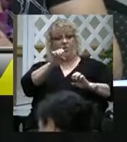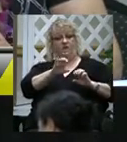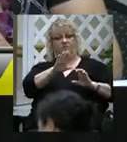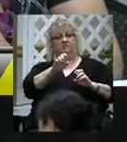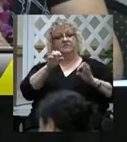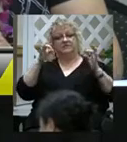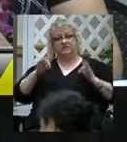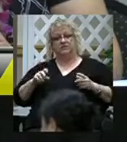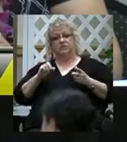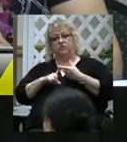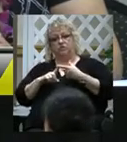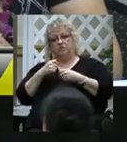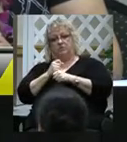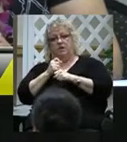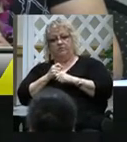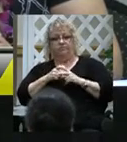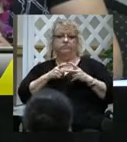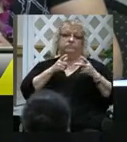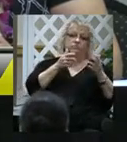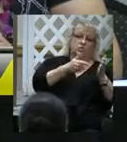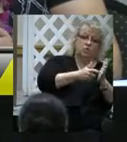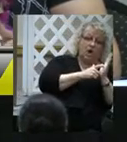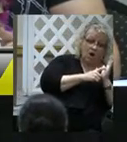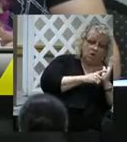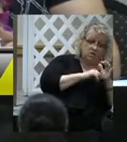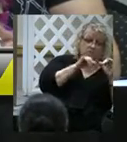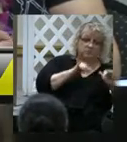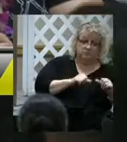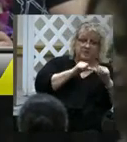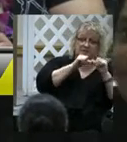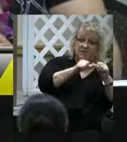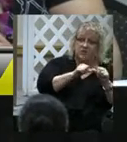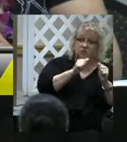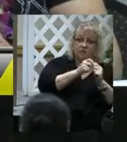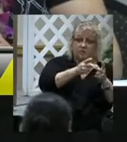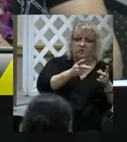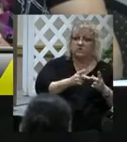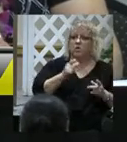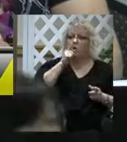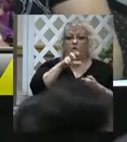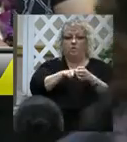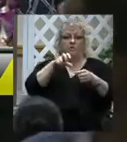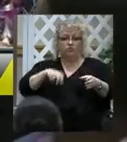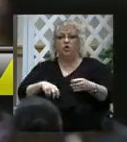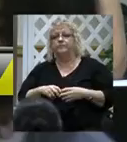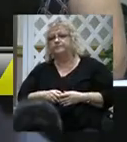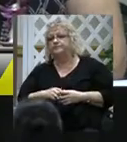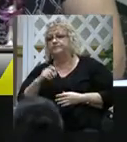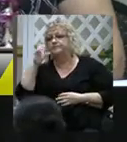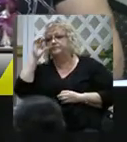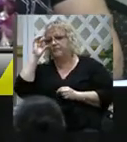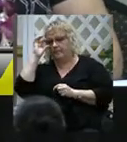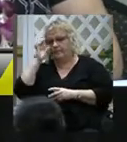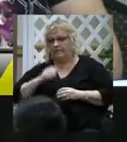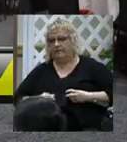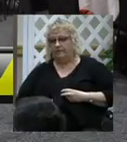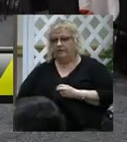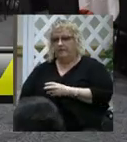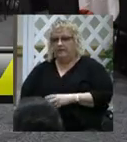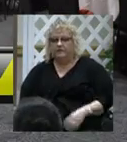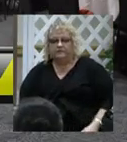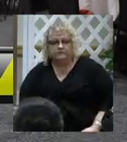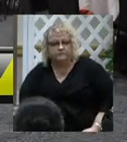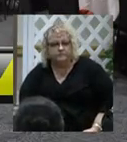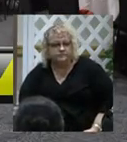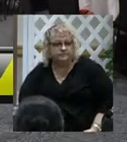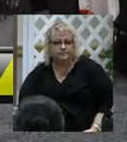the decision is made whether this requirement continues or it's withdrawn. Okay, thank you. And New Mexico is a